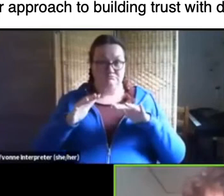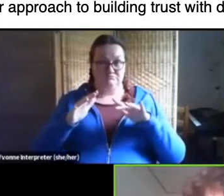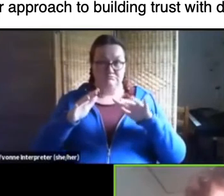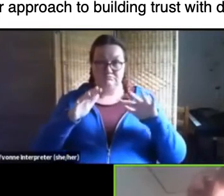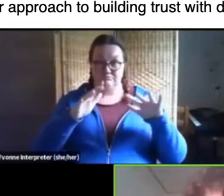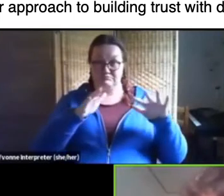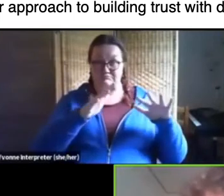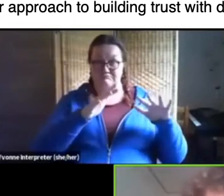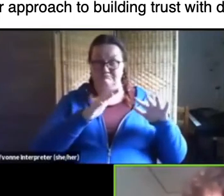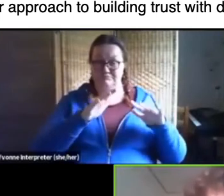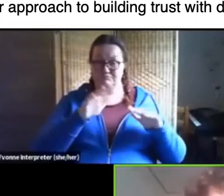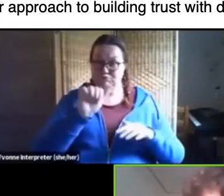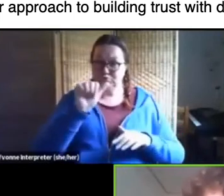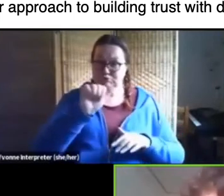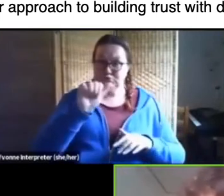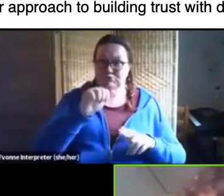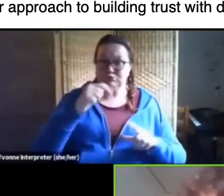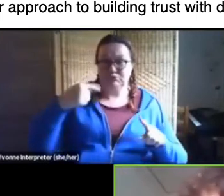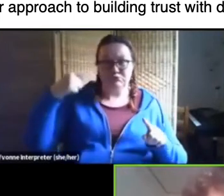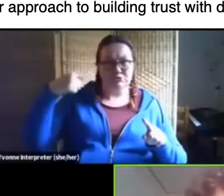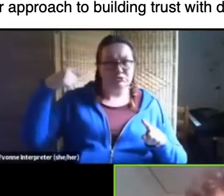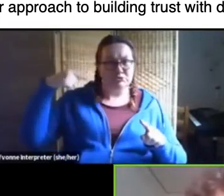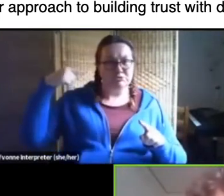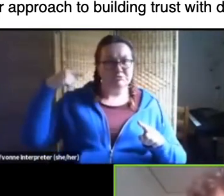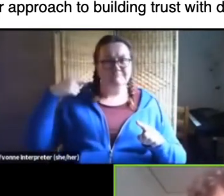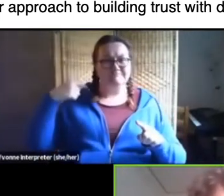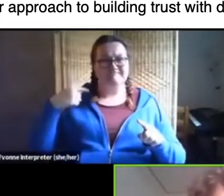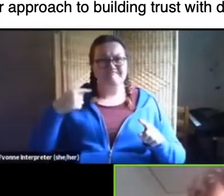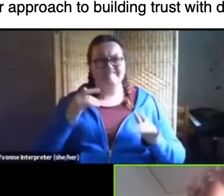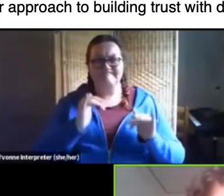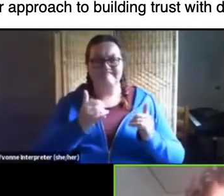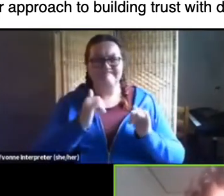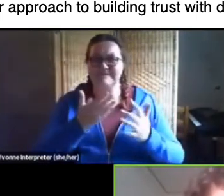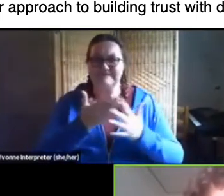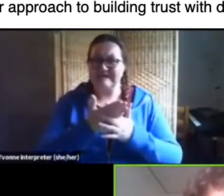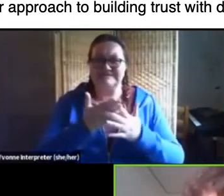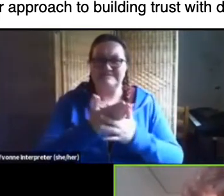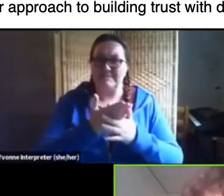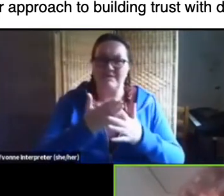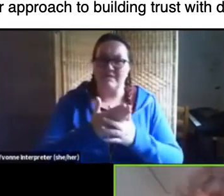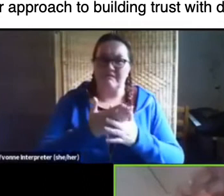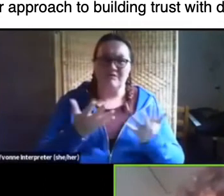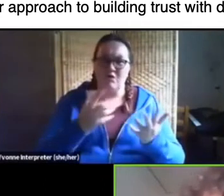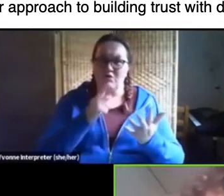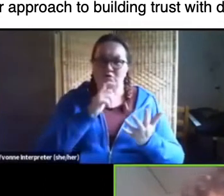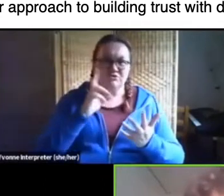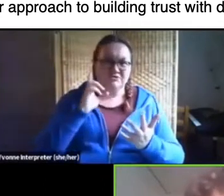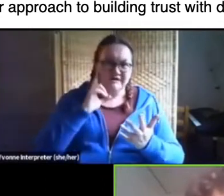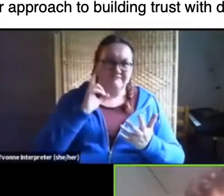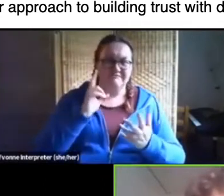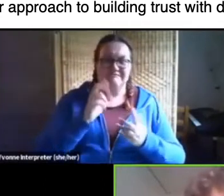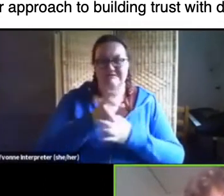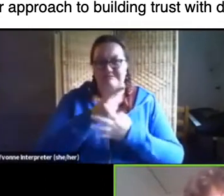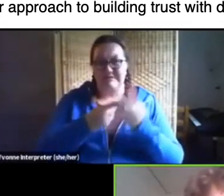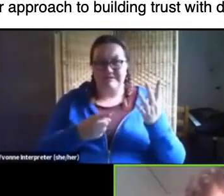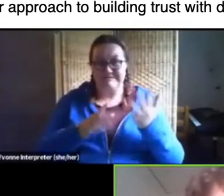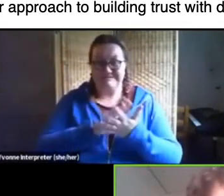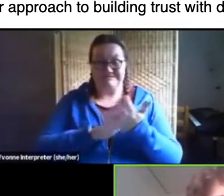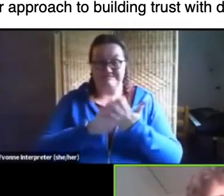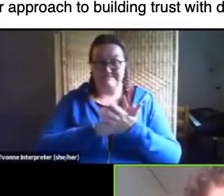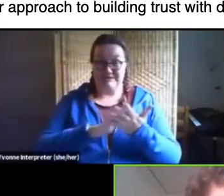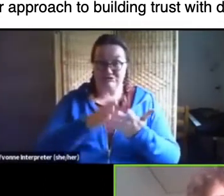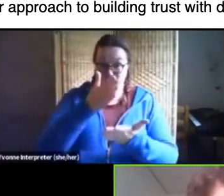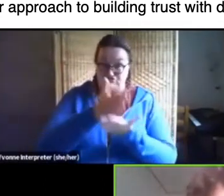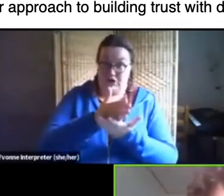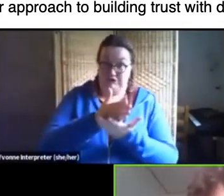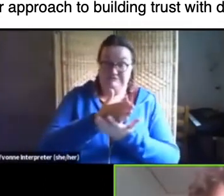there's been a history of the arts being very inaccessible for deaf and disabled people. So there's a lack of trust, I think is fair to say.